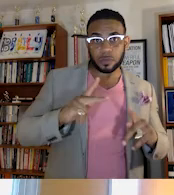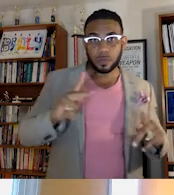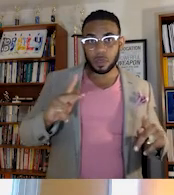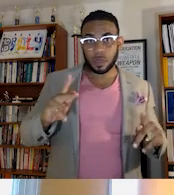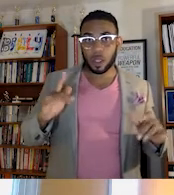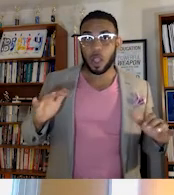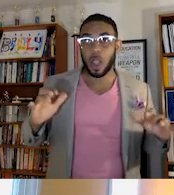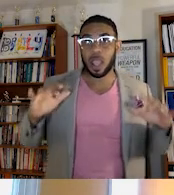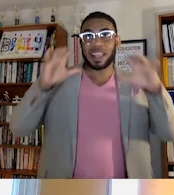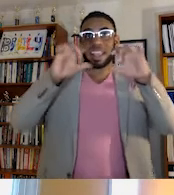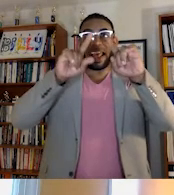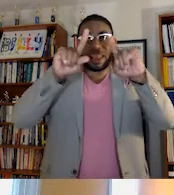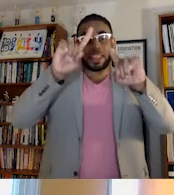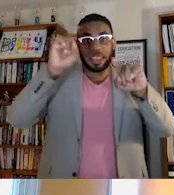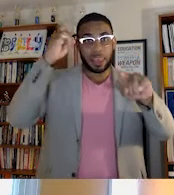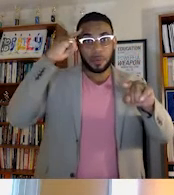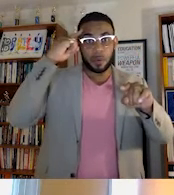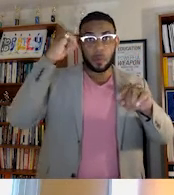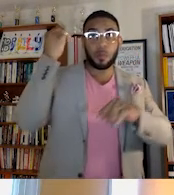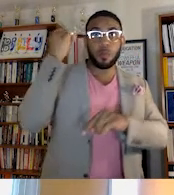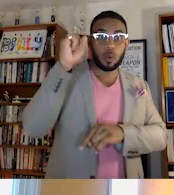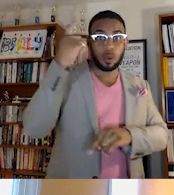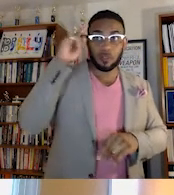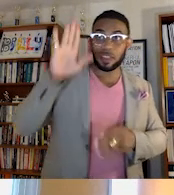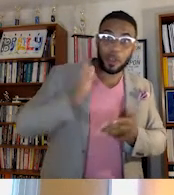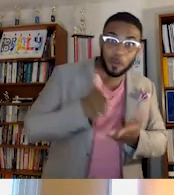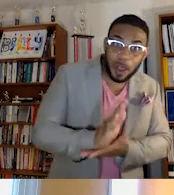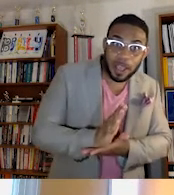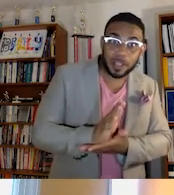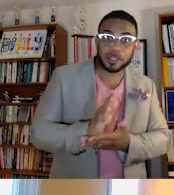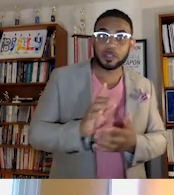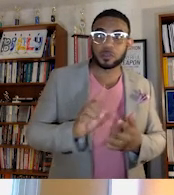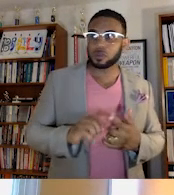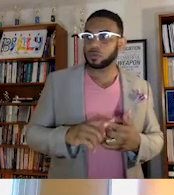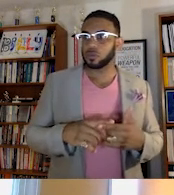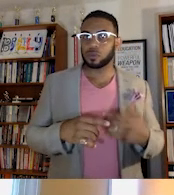at the Capitol and protest at the Capitol for their right to